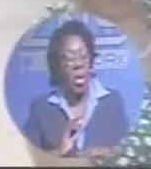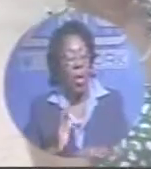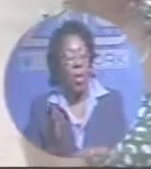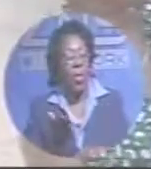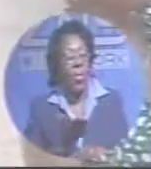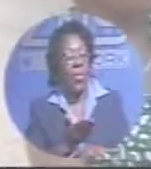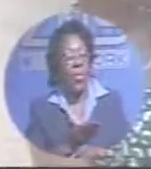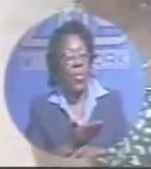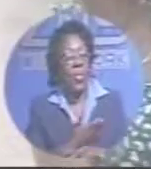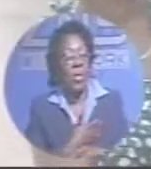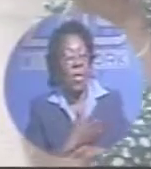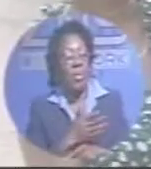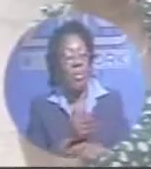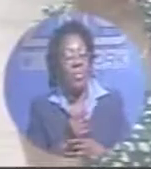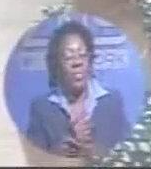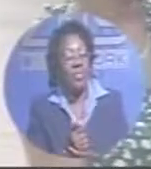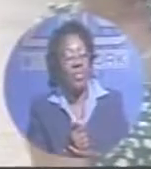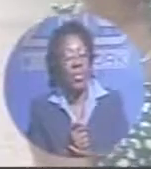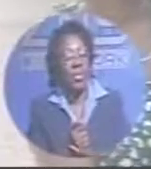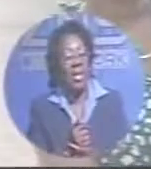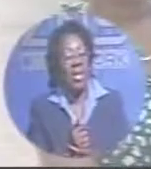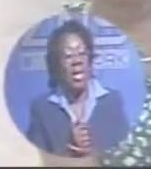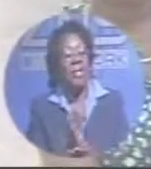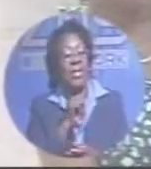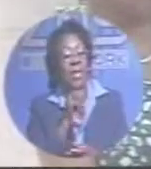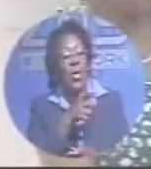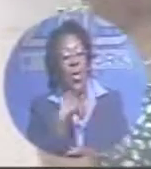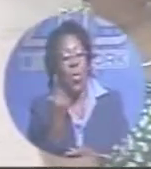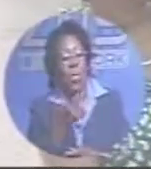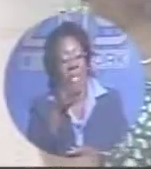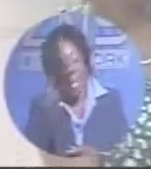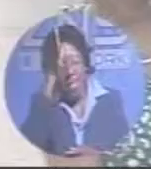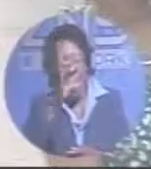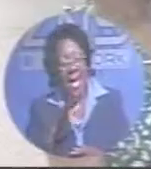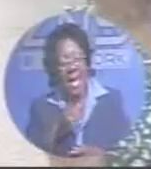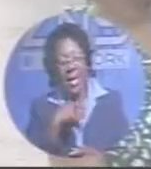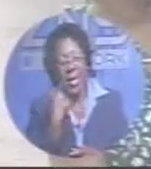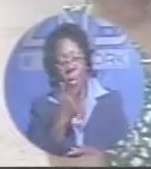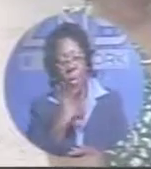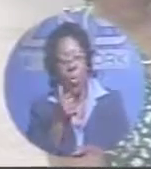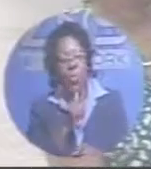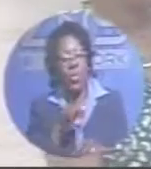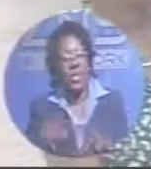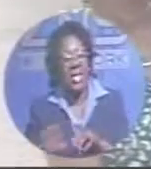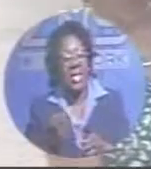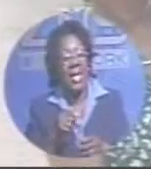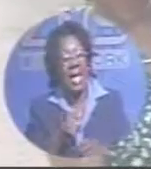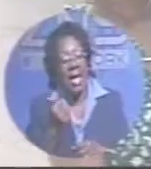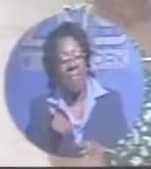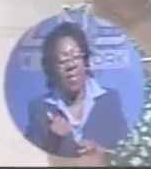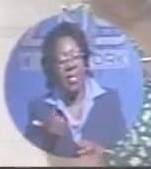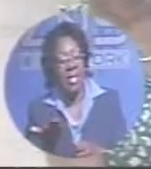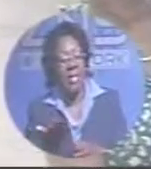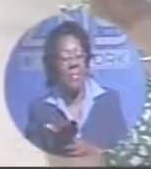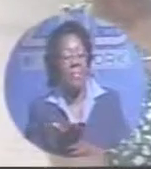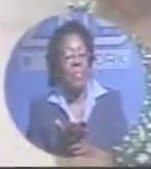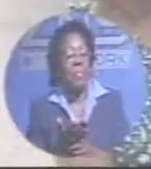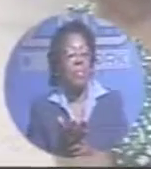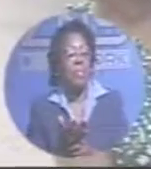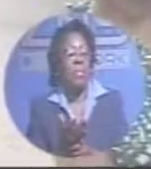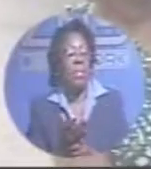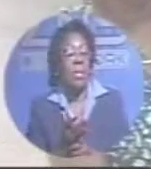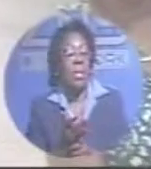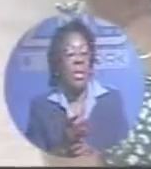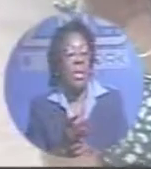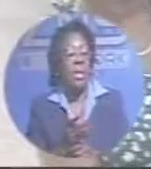male society, that they were the only ones who did everything. But our women were really the stronghold. Sounds like a great exhibit expected. What time will the